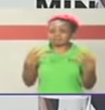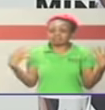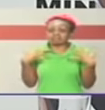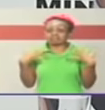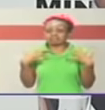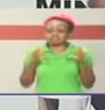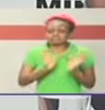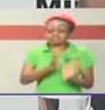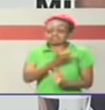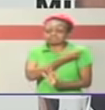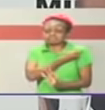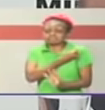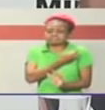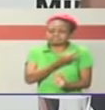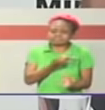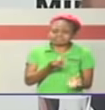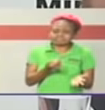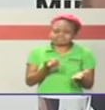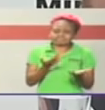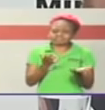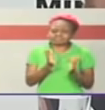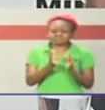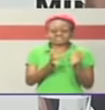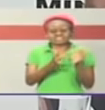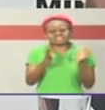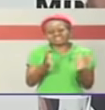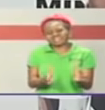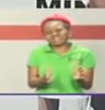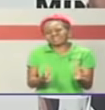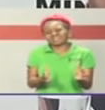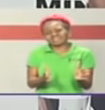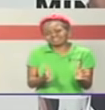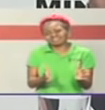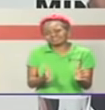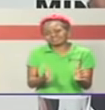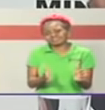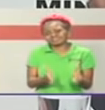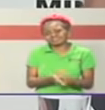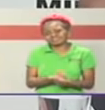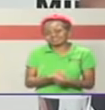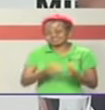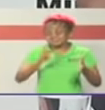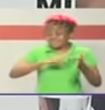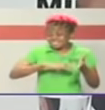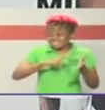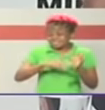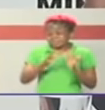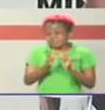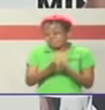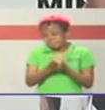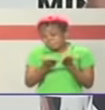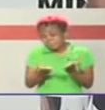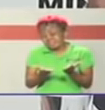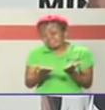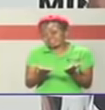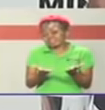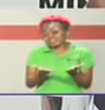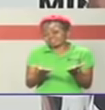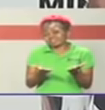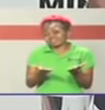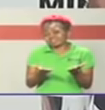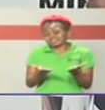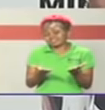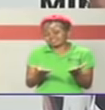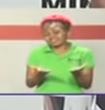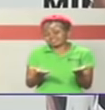are of the Christian faith, with the way the Bible and the teachings of the Bible